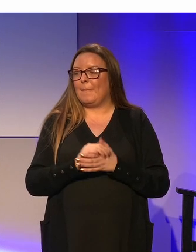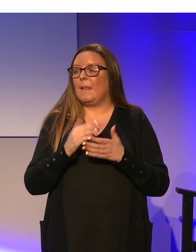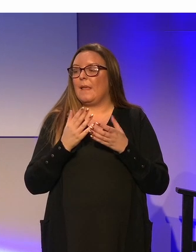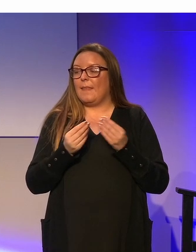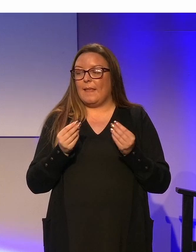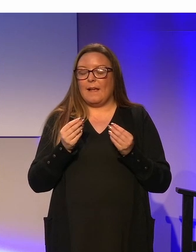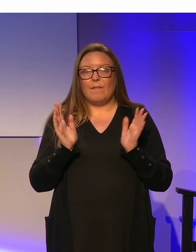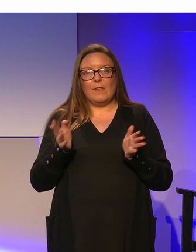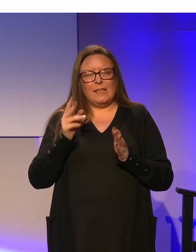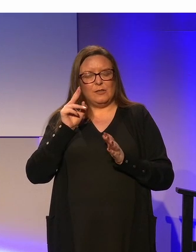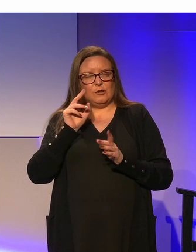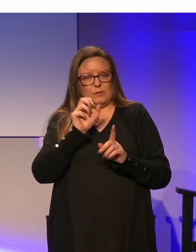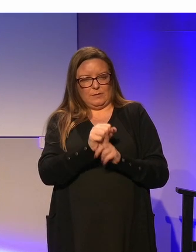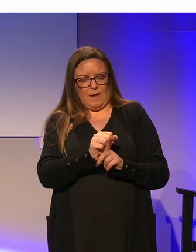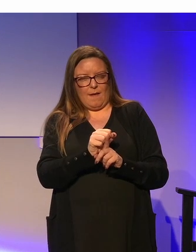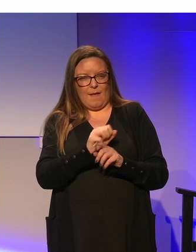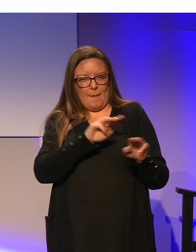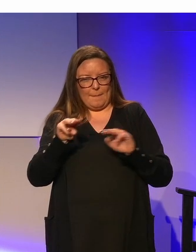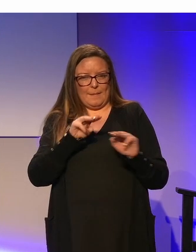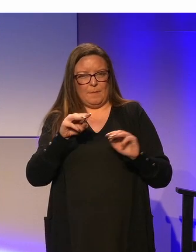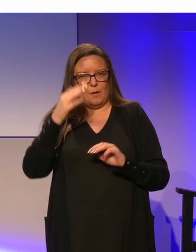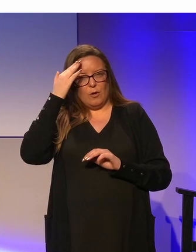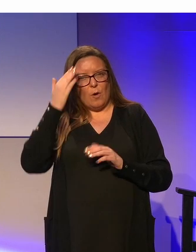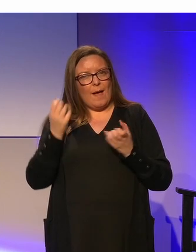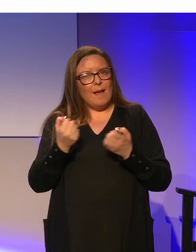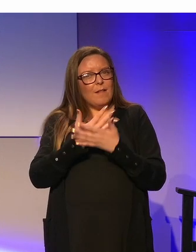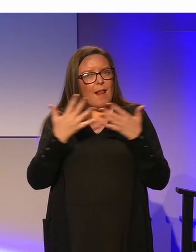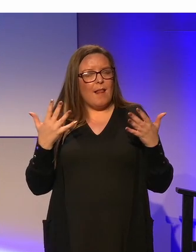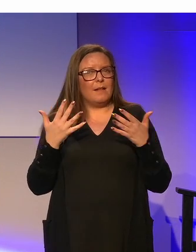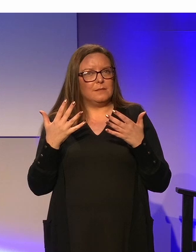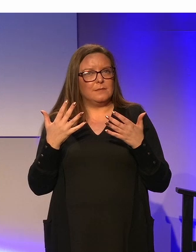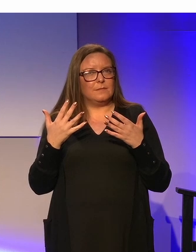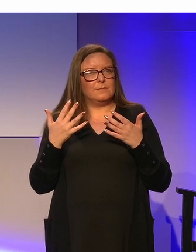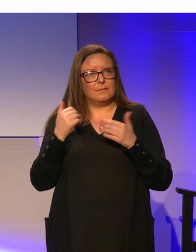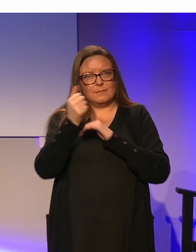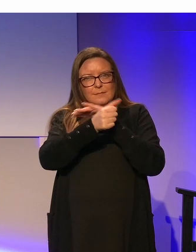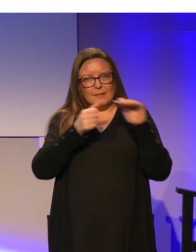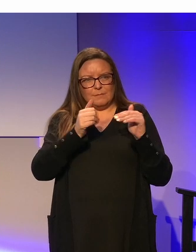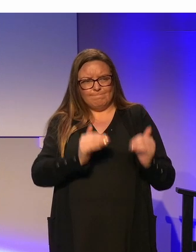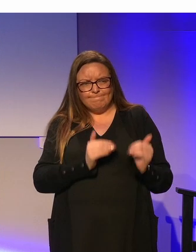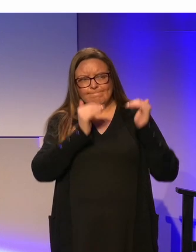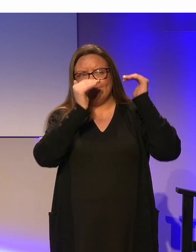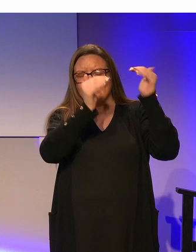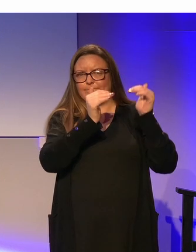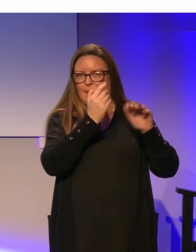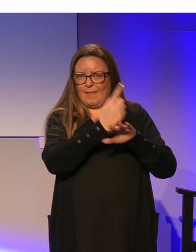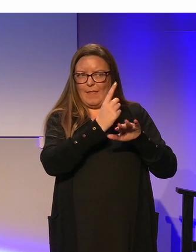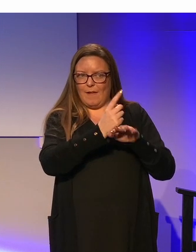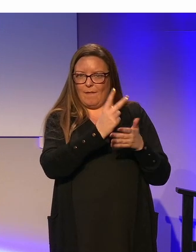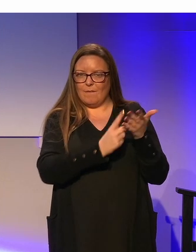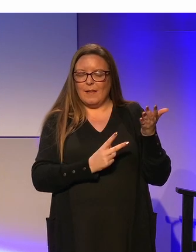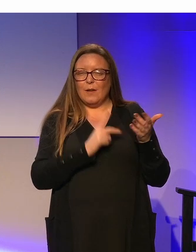that people knew that there was a lot of expertise in the NCSE that was of huge value to them, but